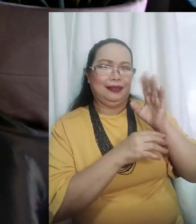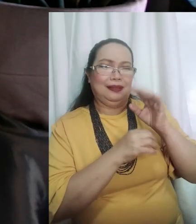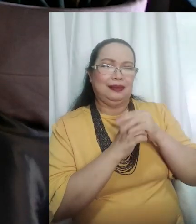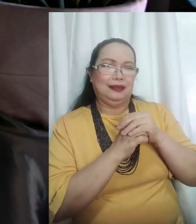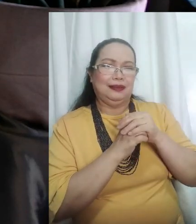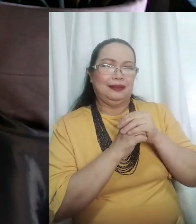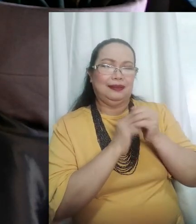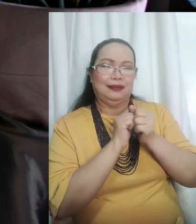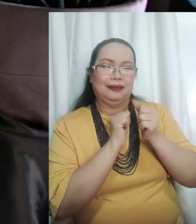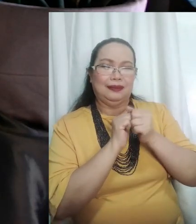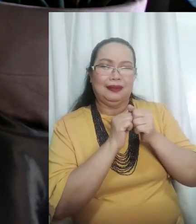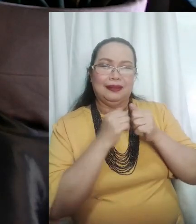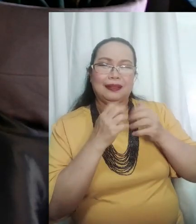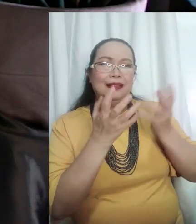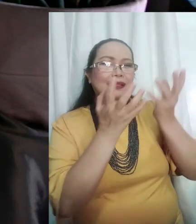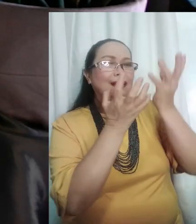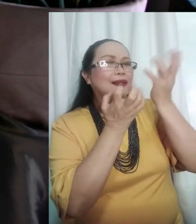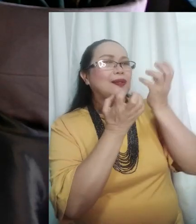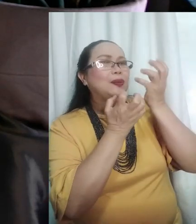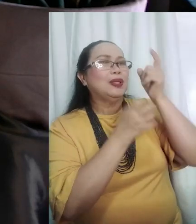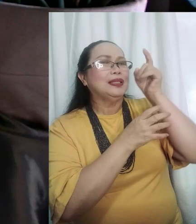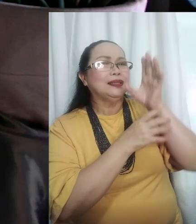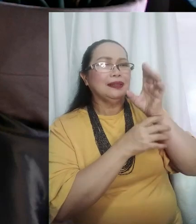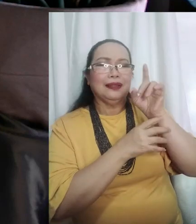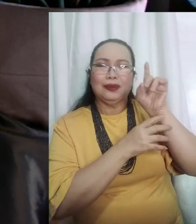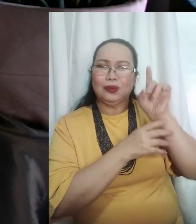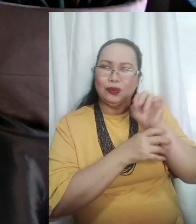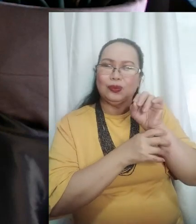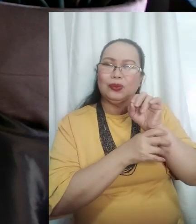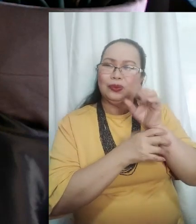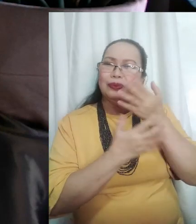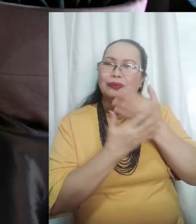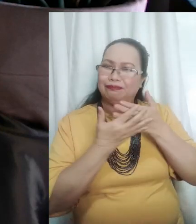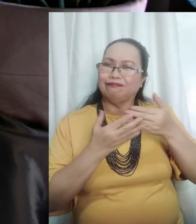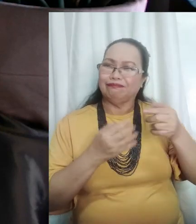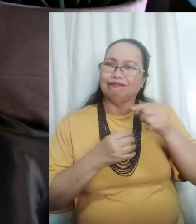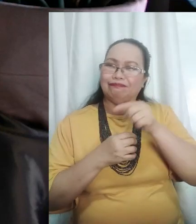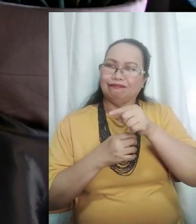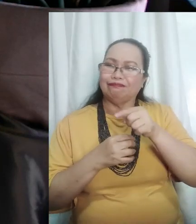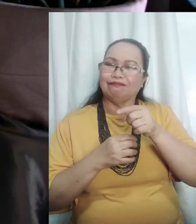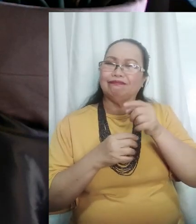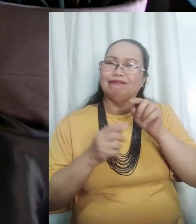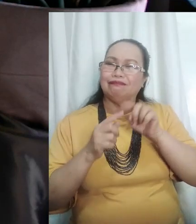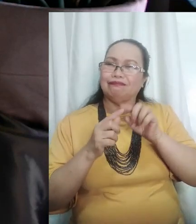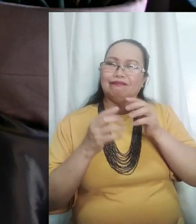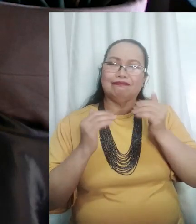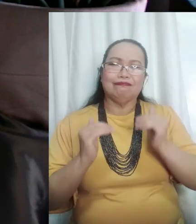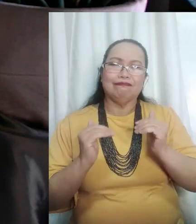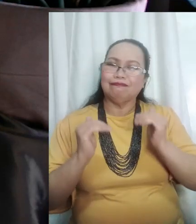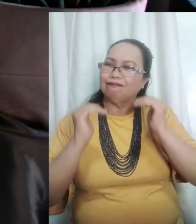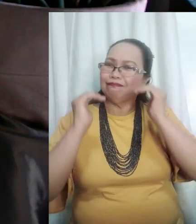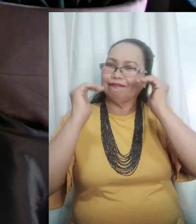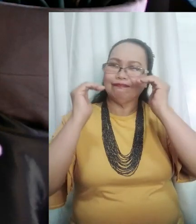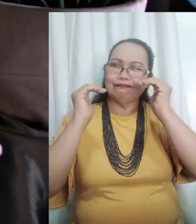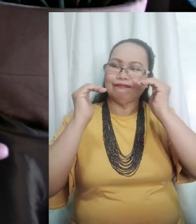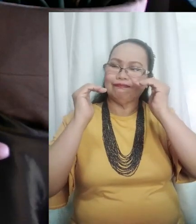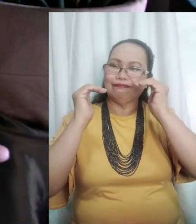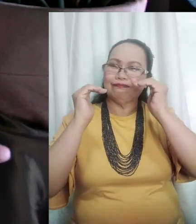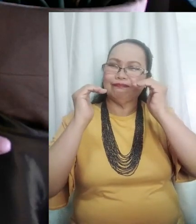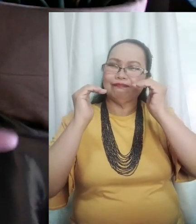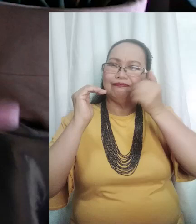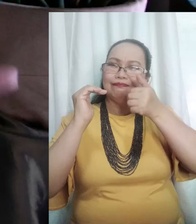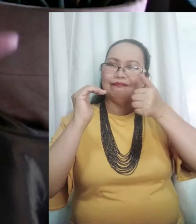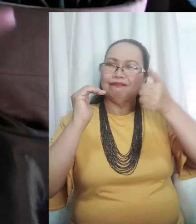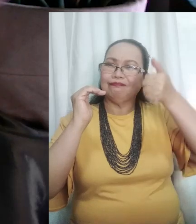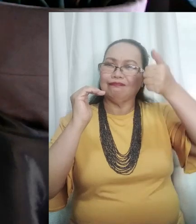Think about that. Desperate for God to do something to level himself